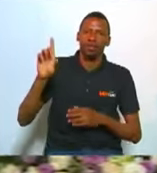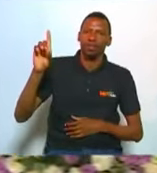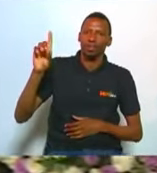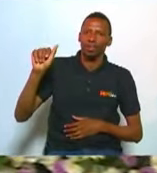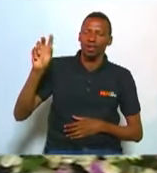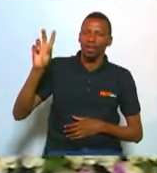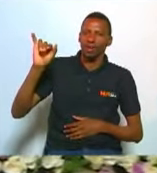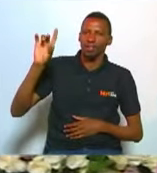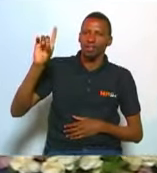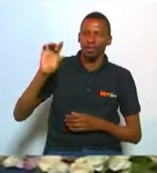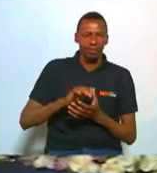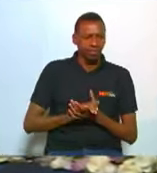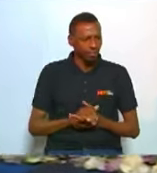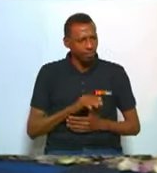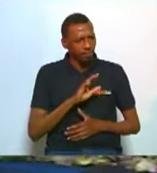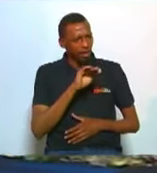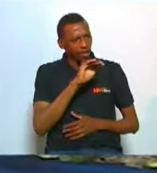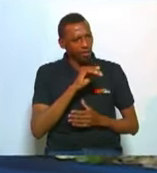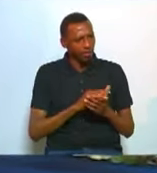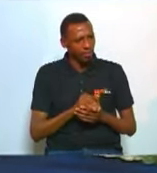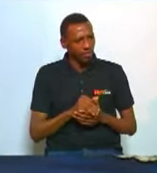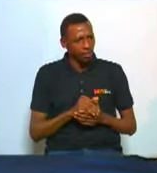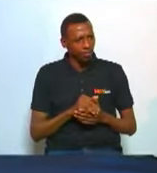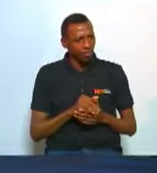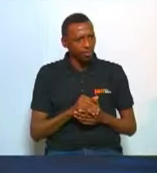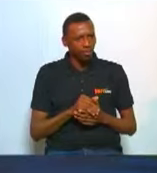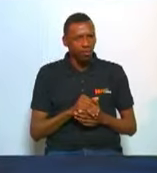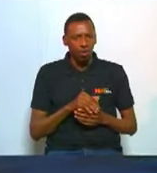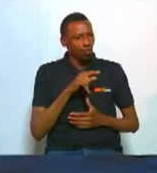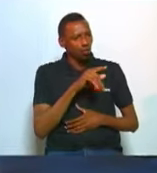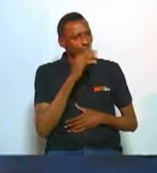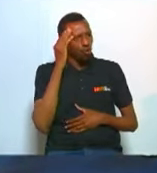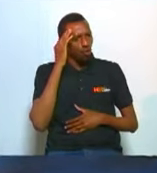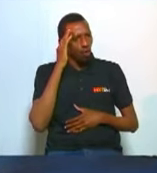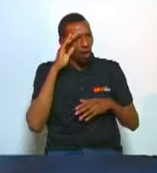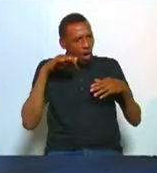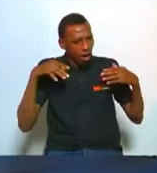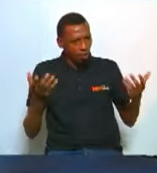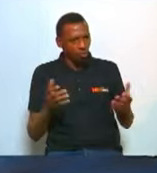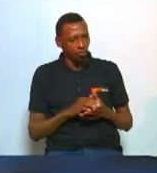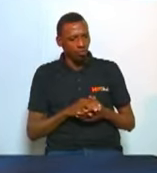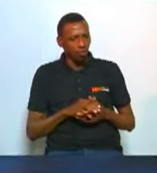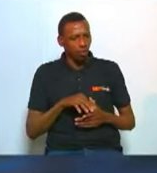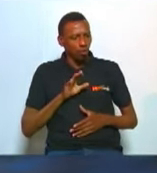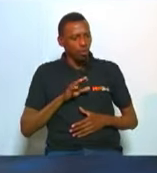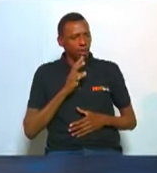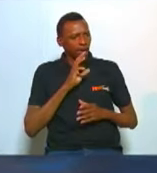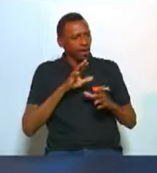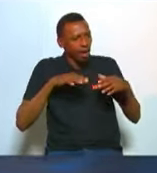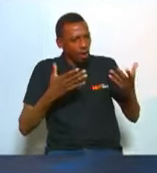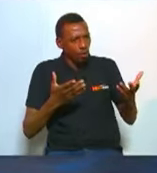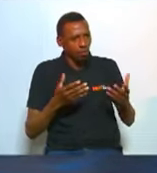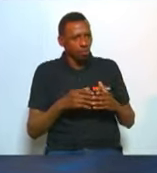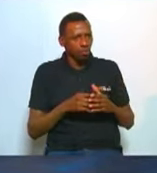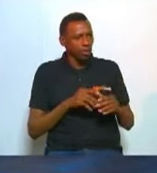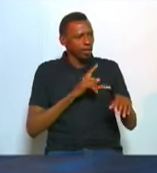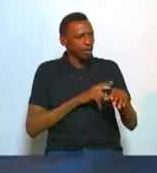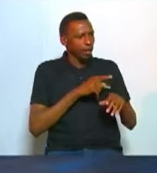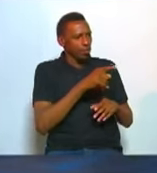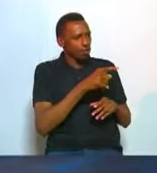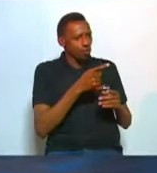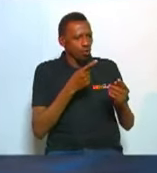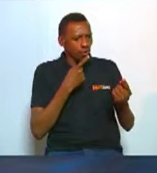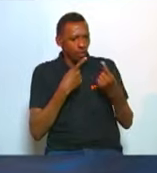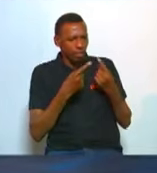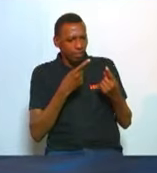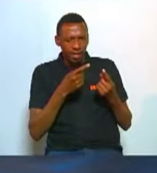How did you know how women are, and when you speak, you just hit on